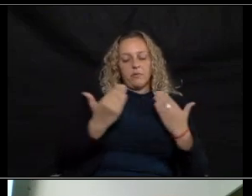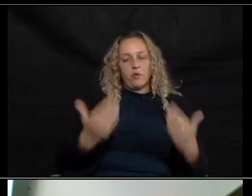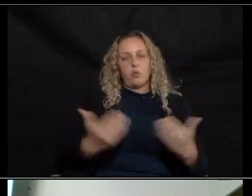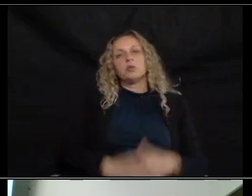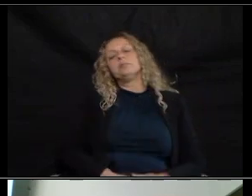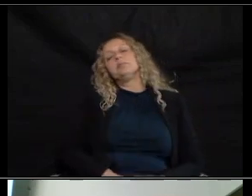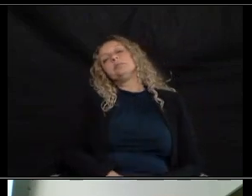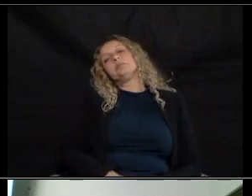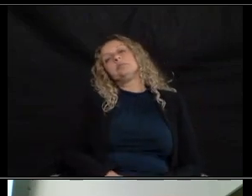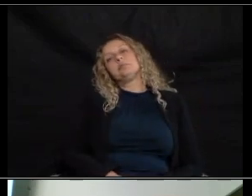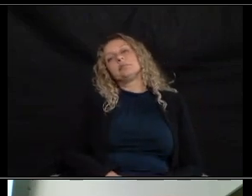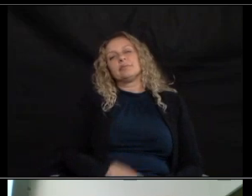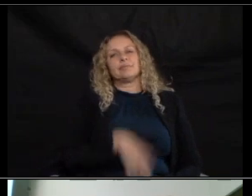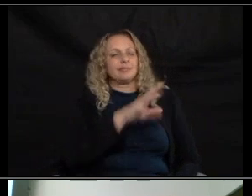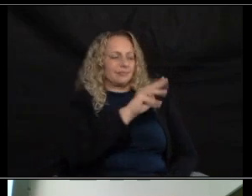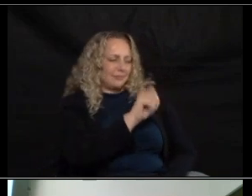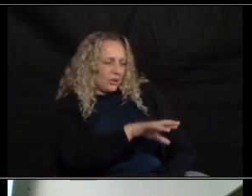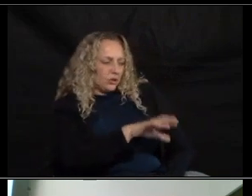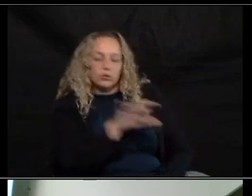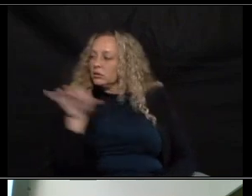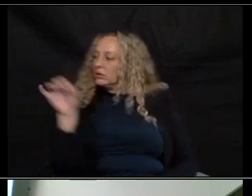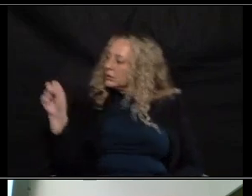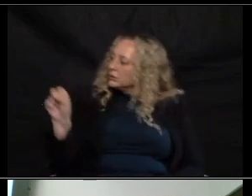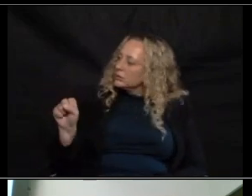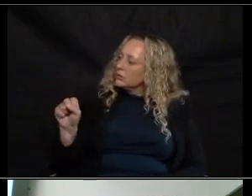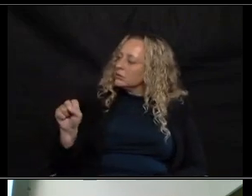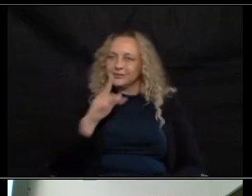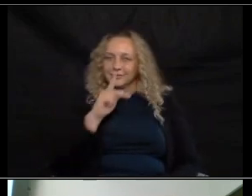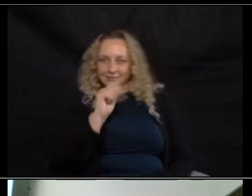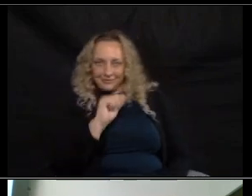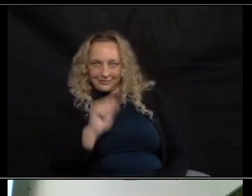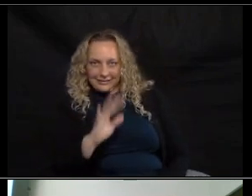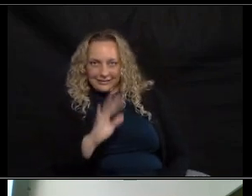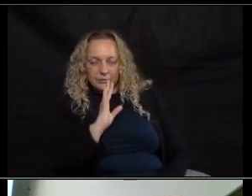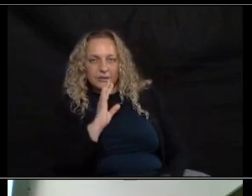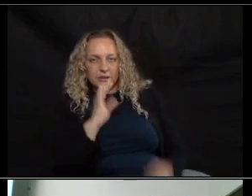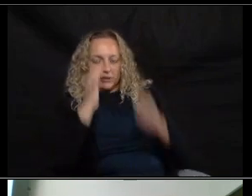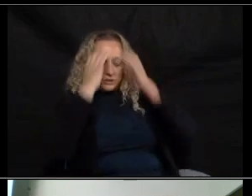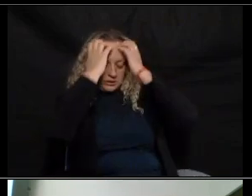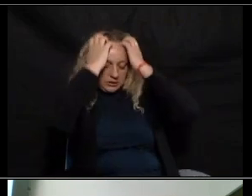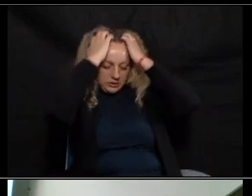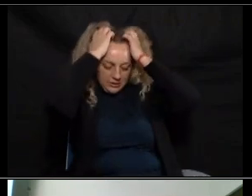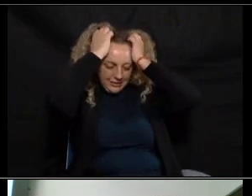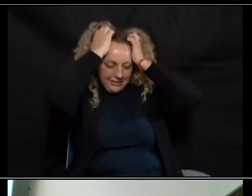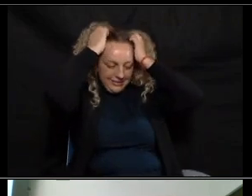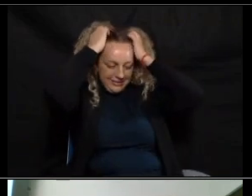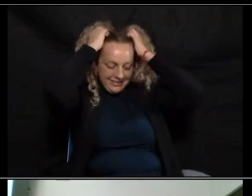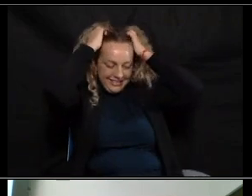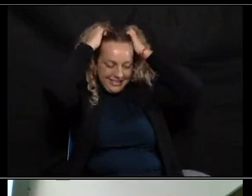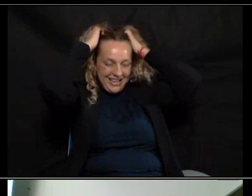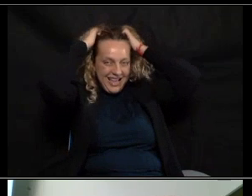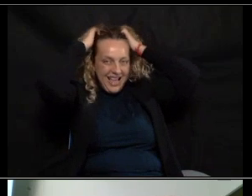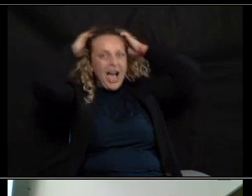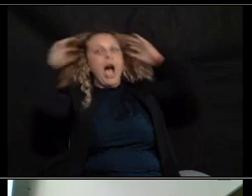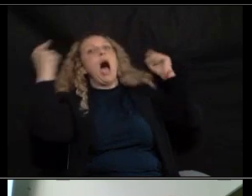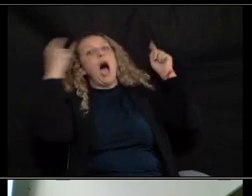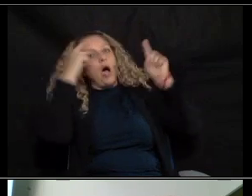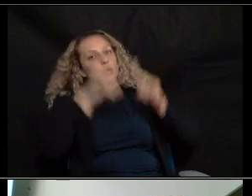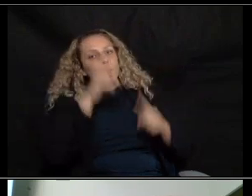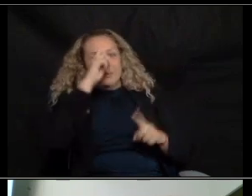forward. Mayor? Yes. So I'll agree to disagree on a lot. I respect